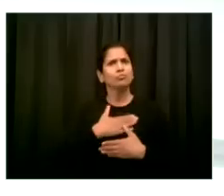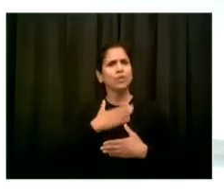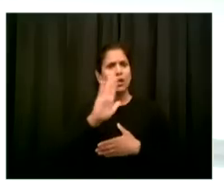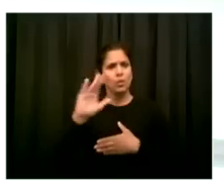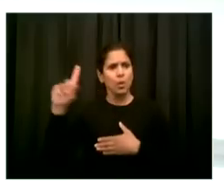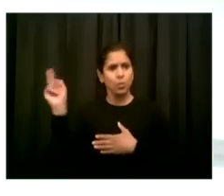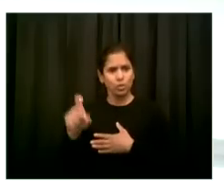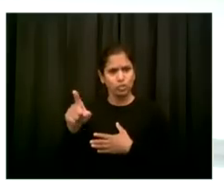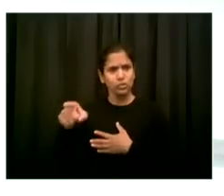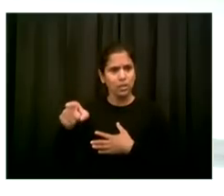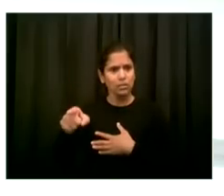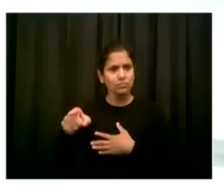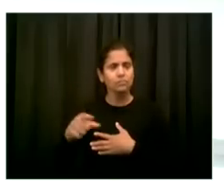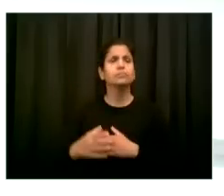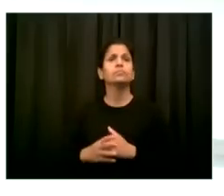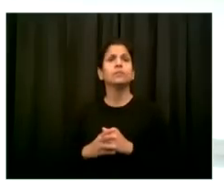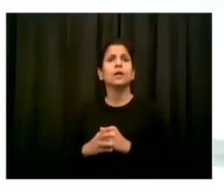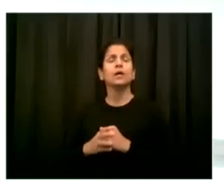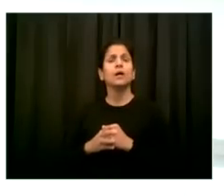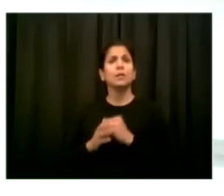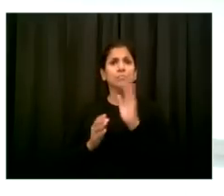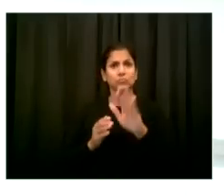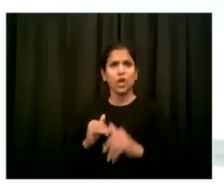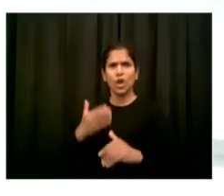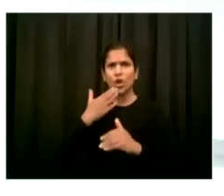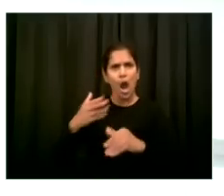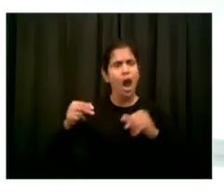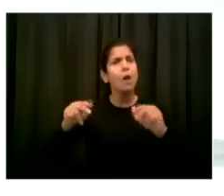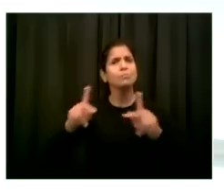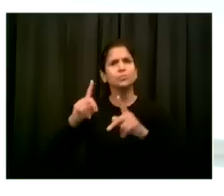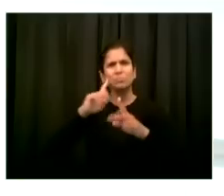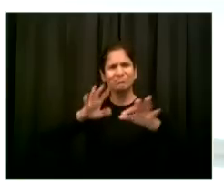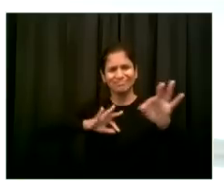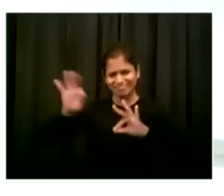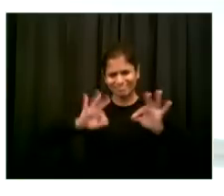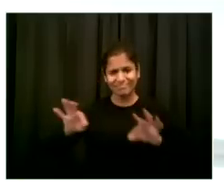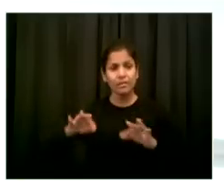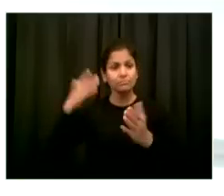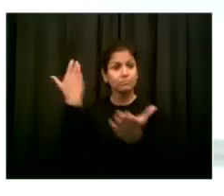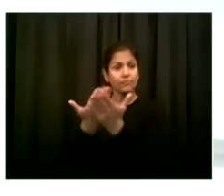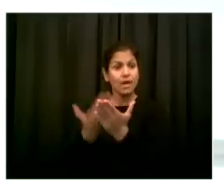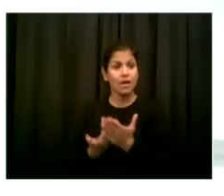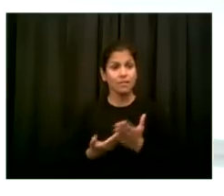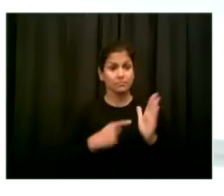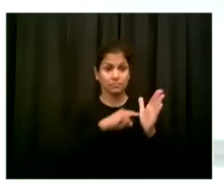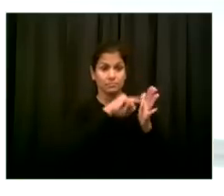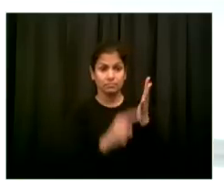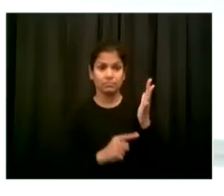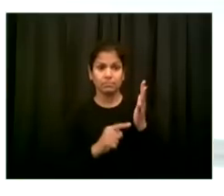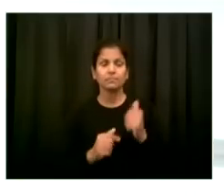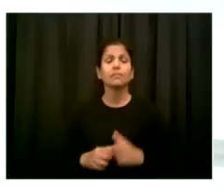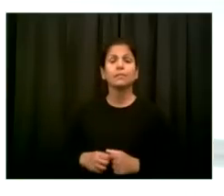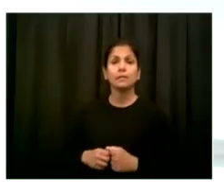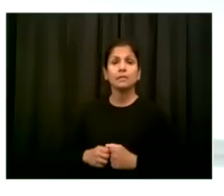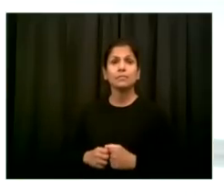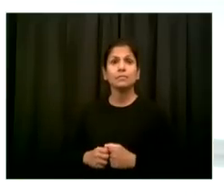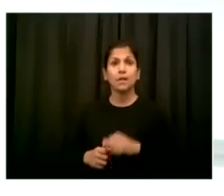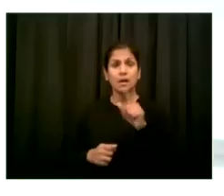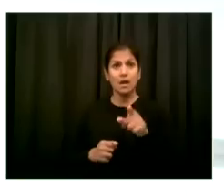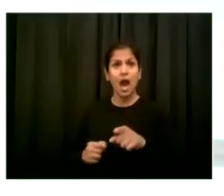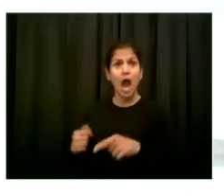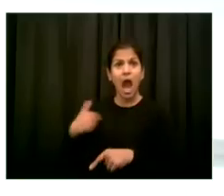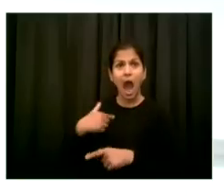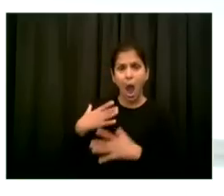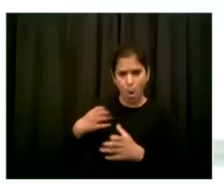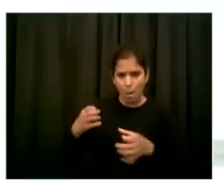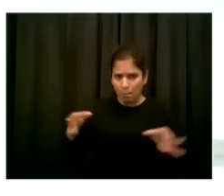situation. Number one is there is no herd immunity in any of the neighborhoods where we're most concerned or any